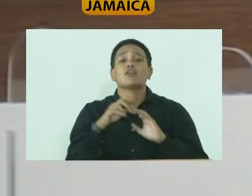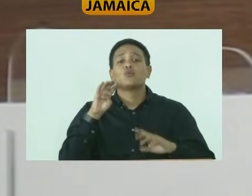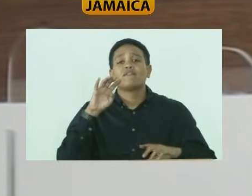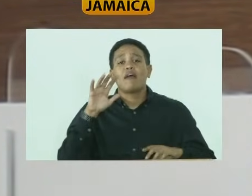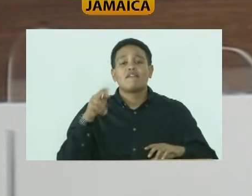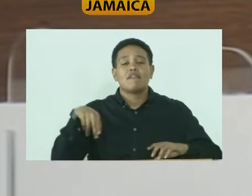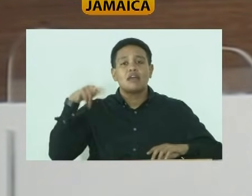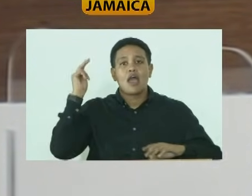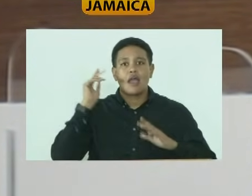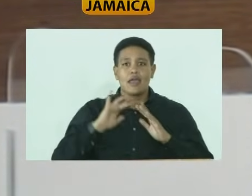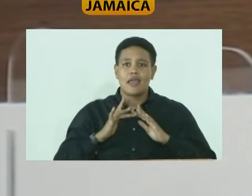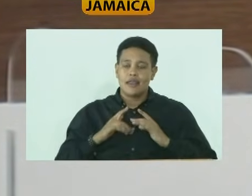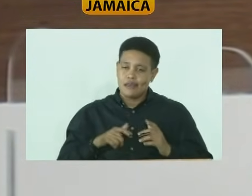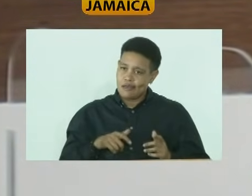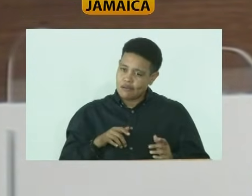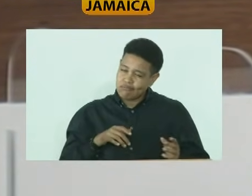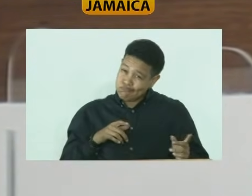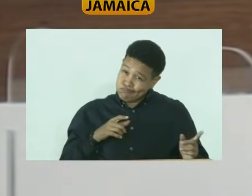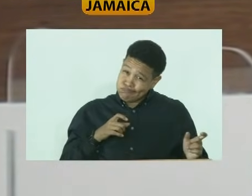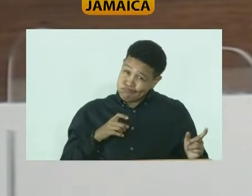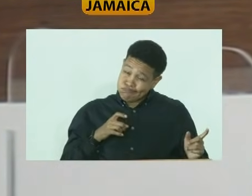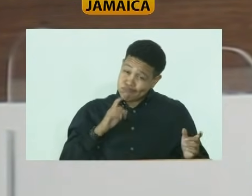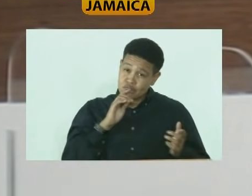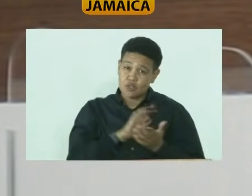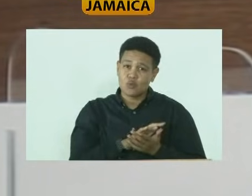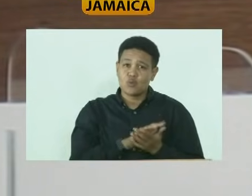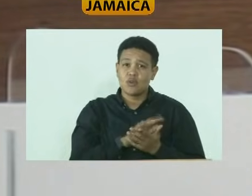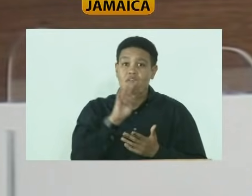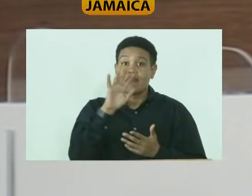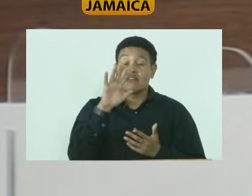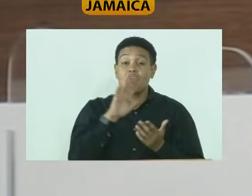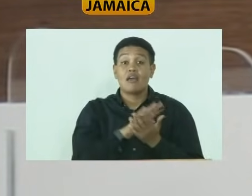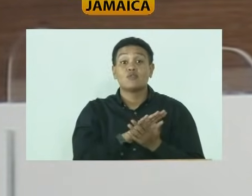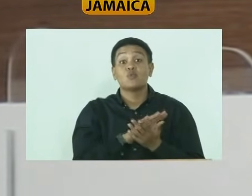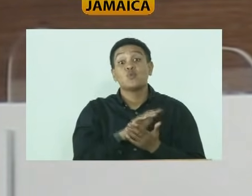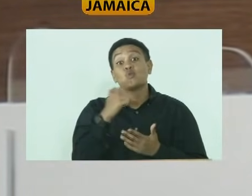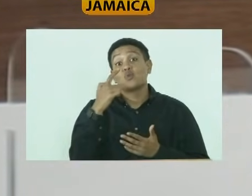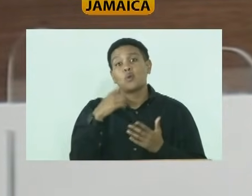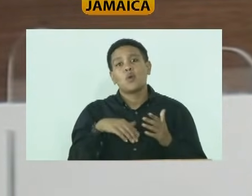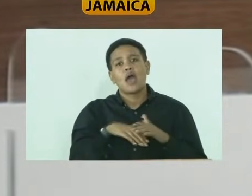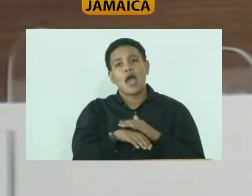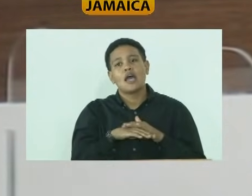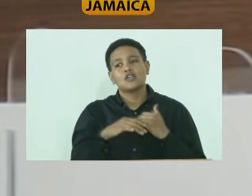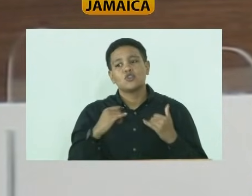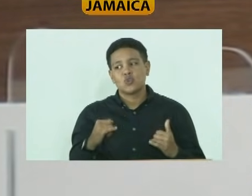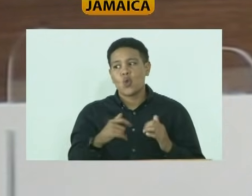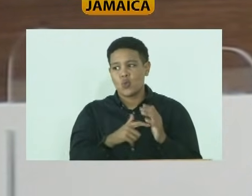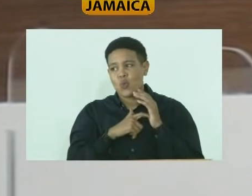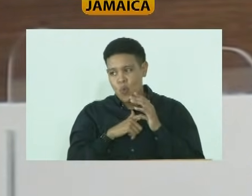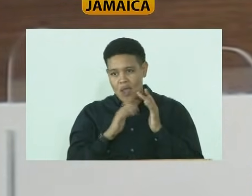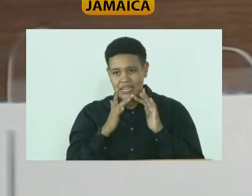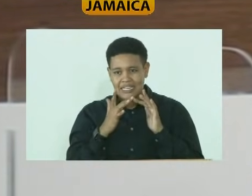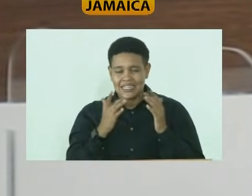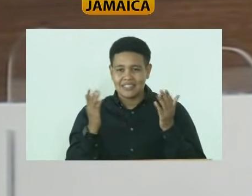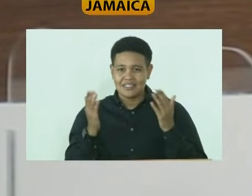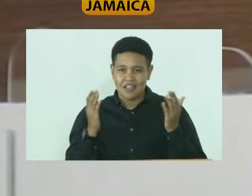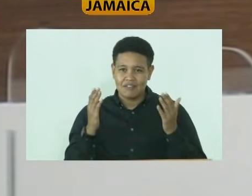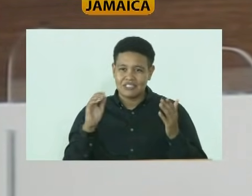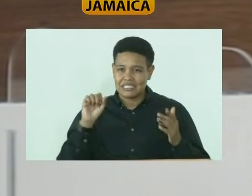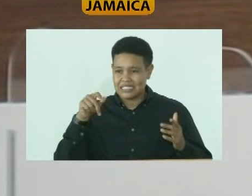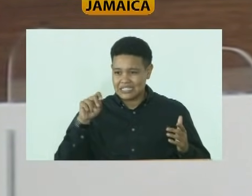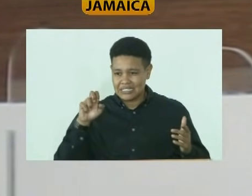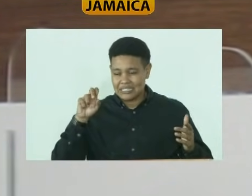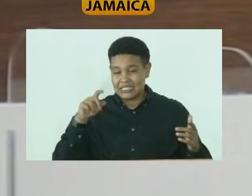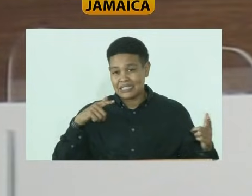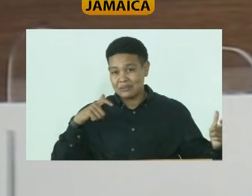schools. Of the 45 schools, 21 are accessing the internet service at the required bandwidth. The remaining 24